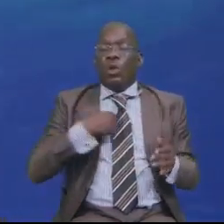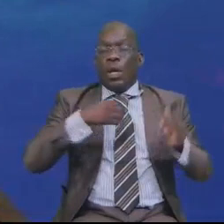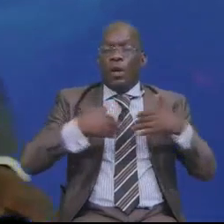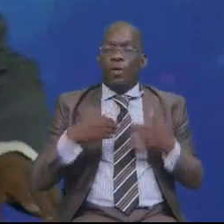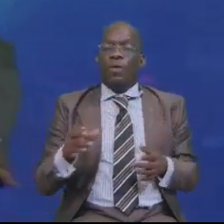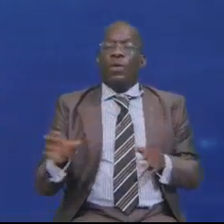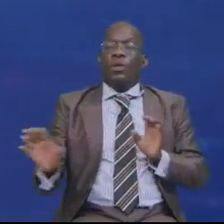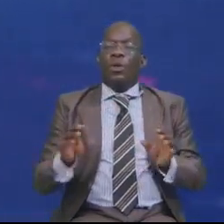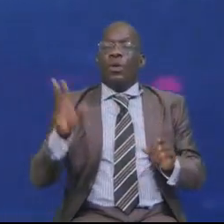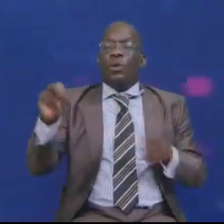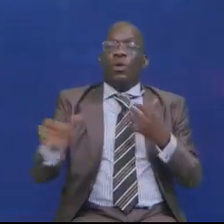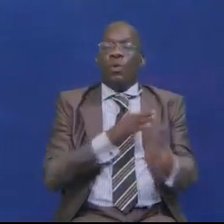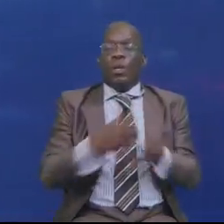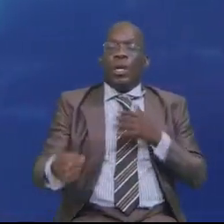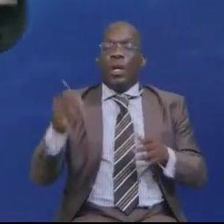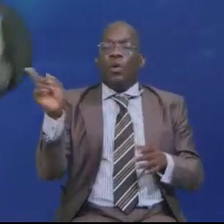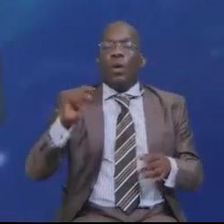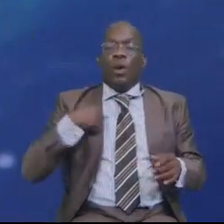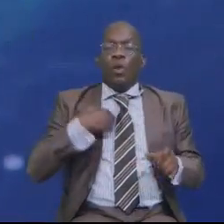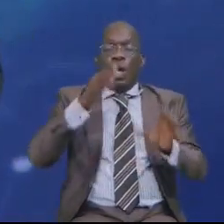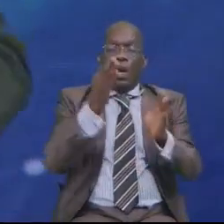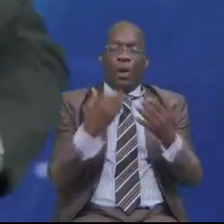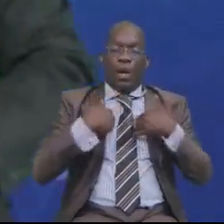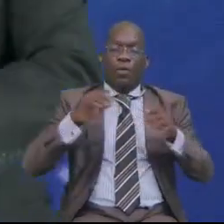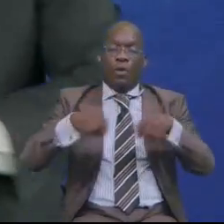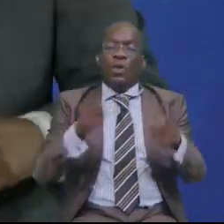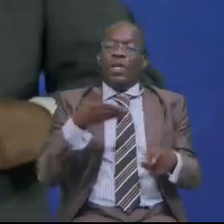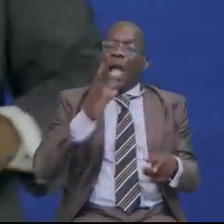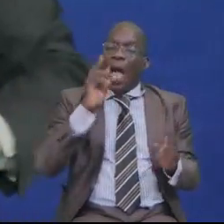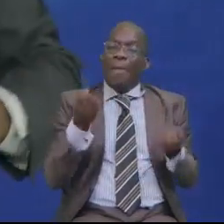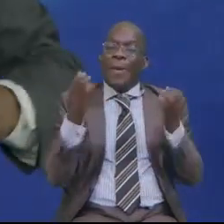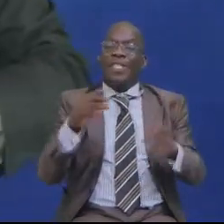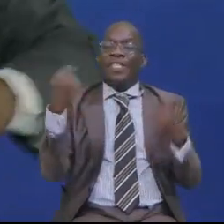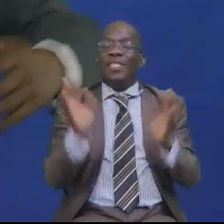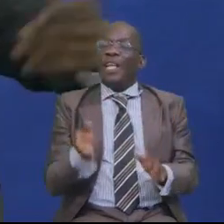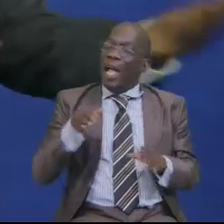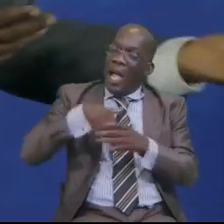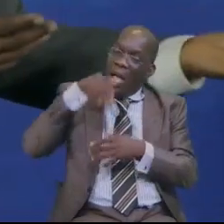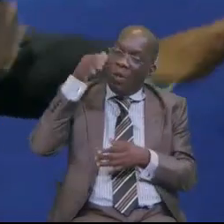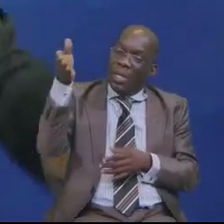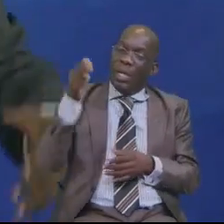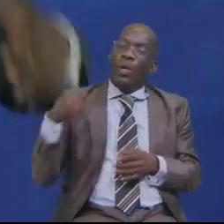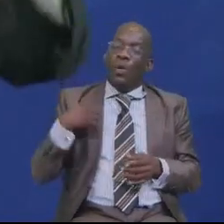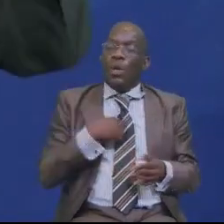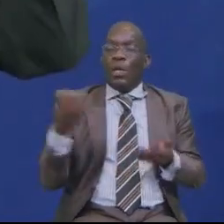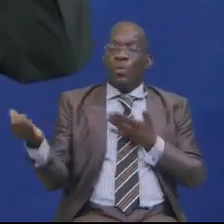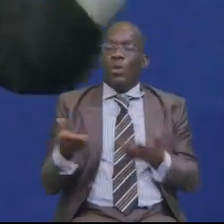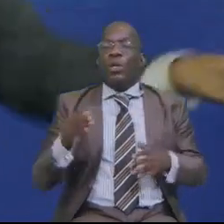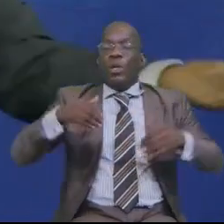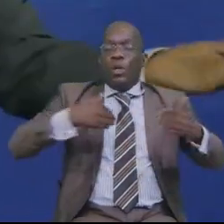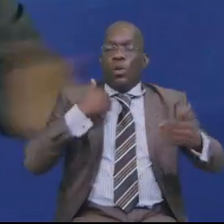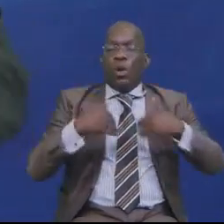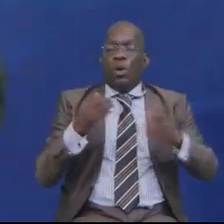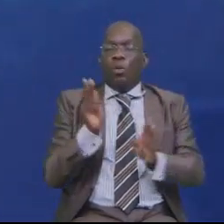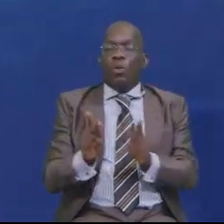reached, there's so many sinners that are still there. We bring in the young people and they're doing it, and there's still